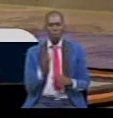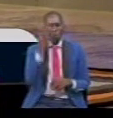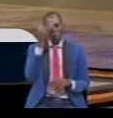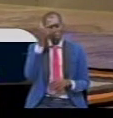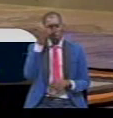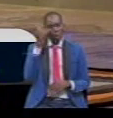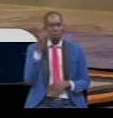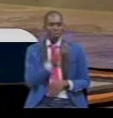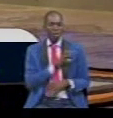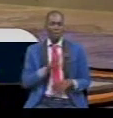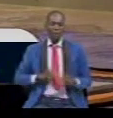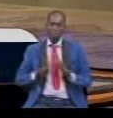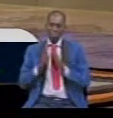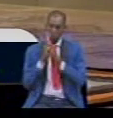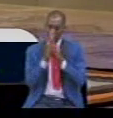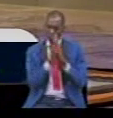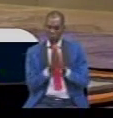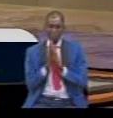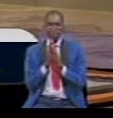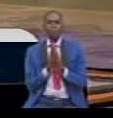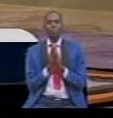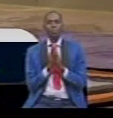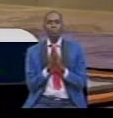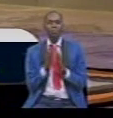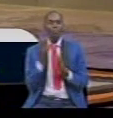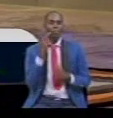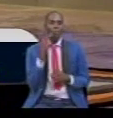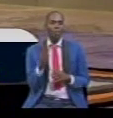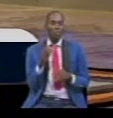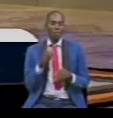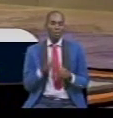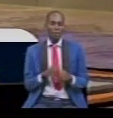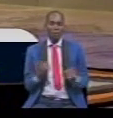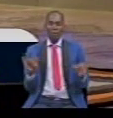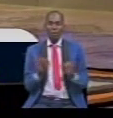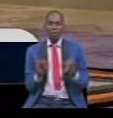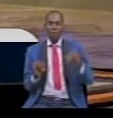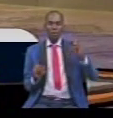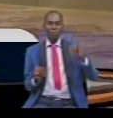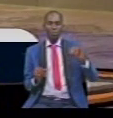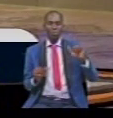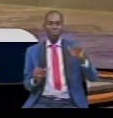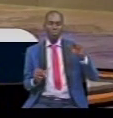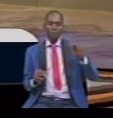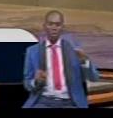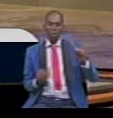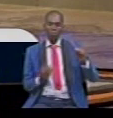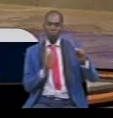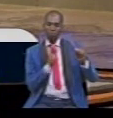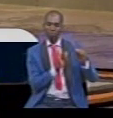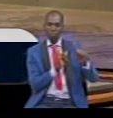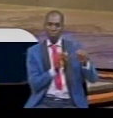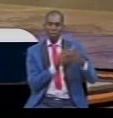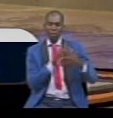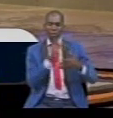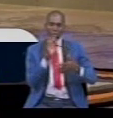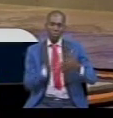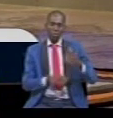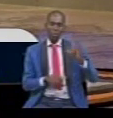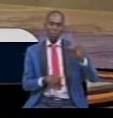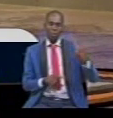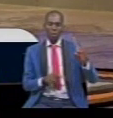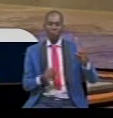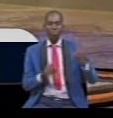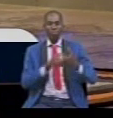He prayed. Tells us in Mark chapter 1, verse